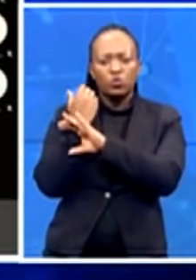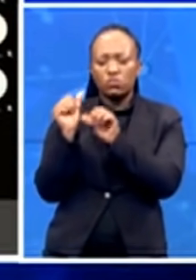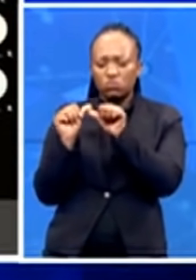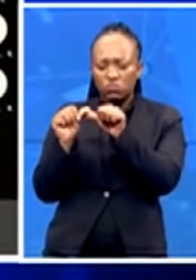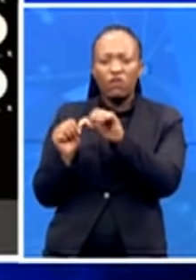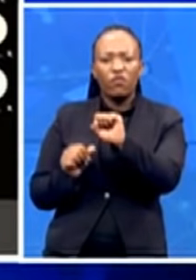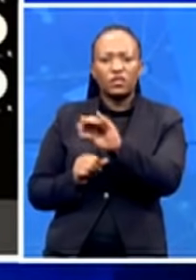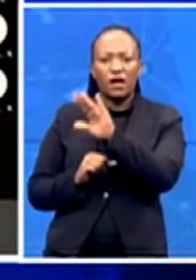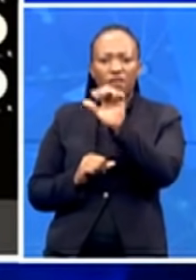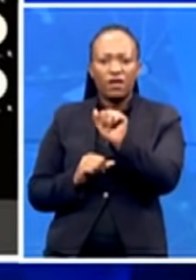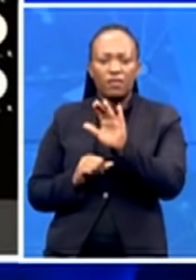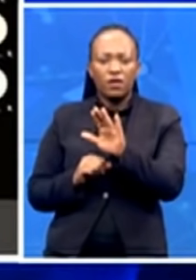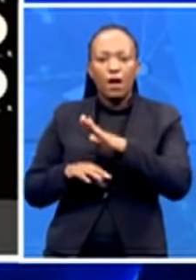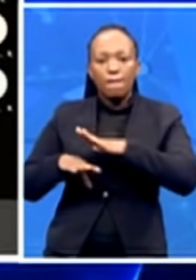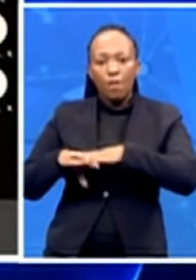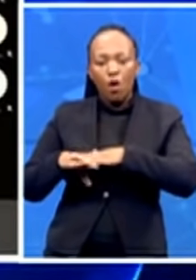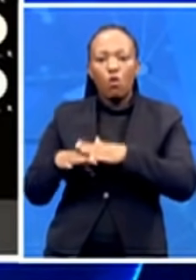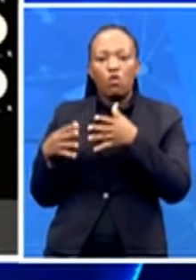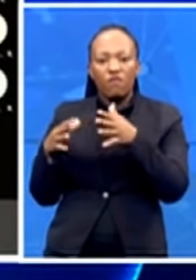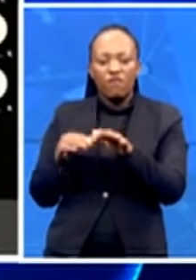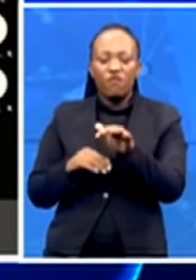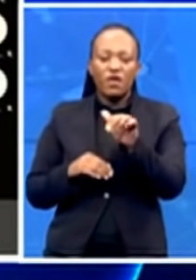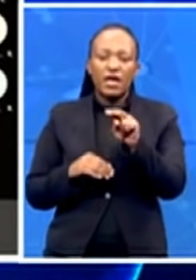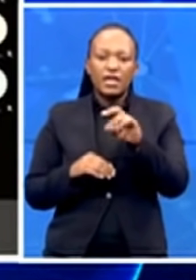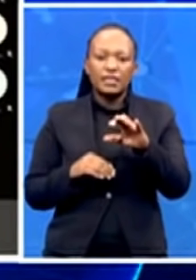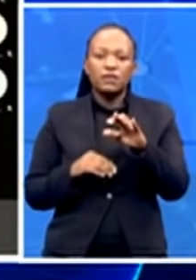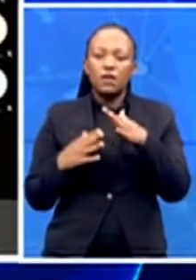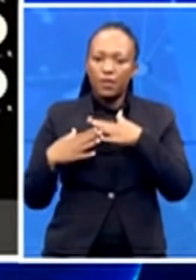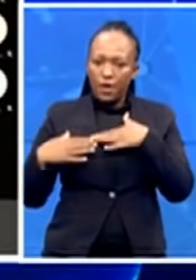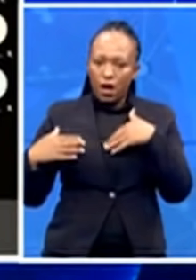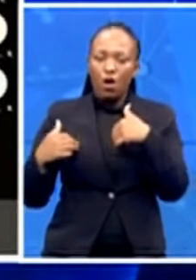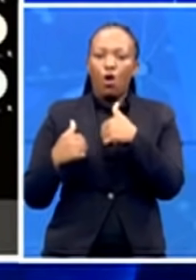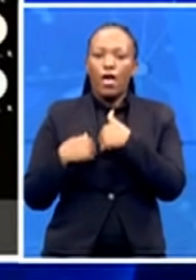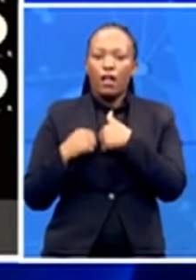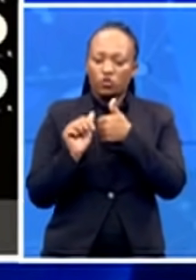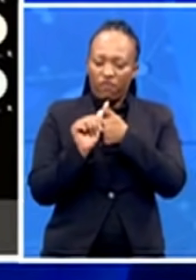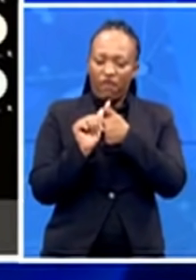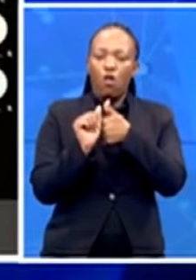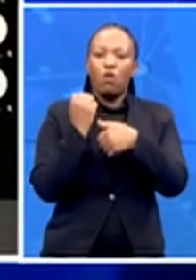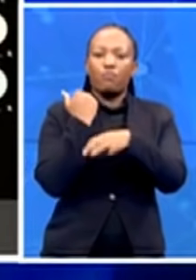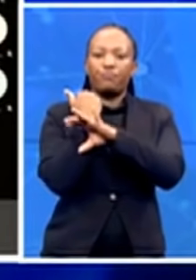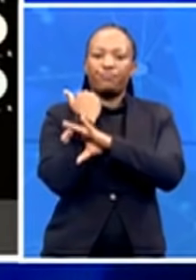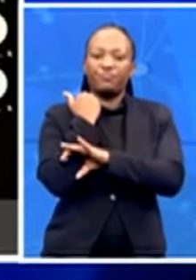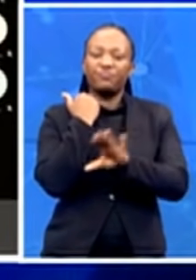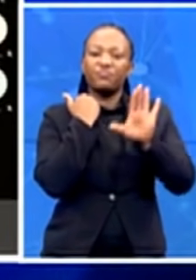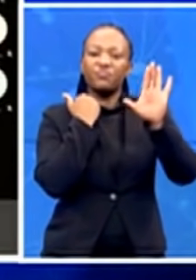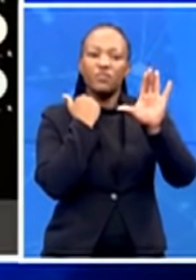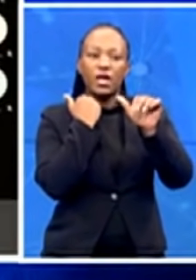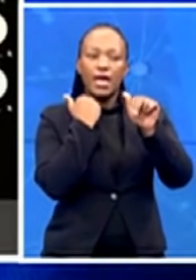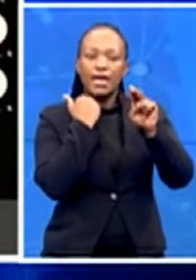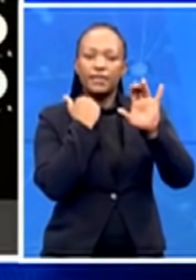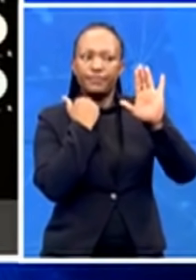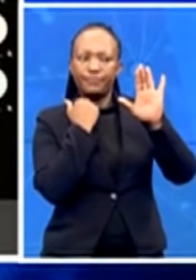that the ANC is loyal to its own constitution, it is largely left to the ANC to best regulate its internal